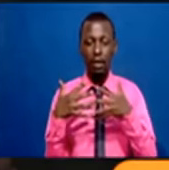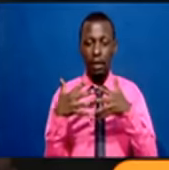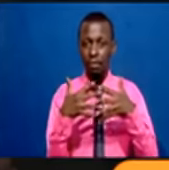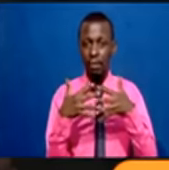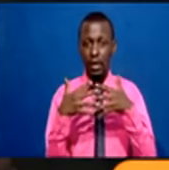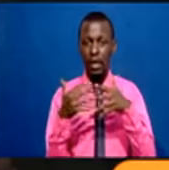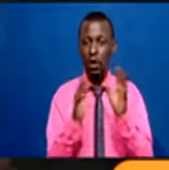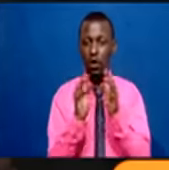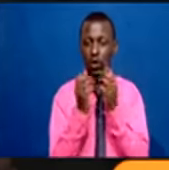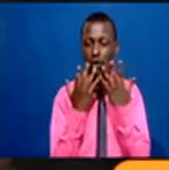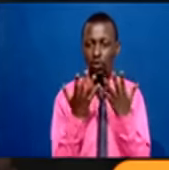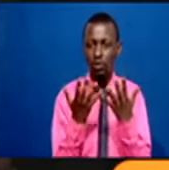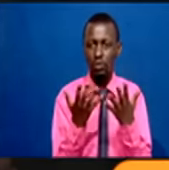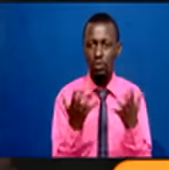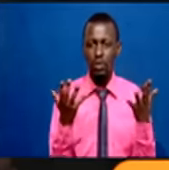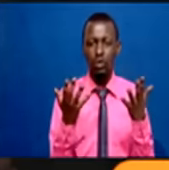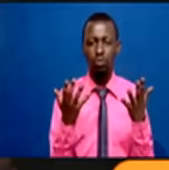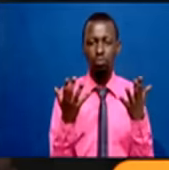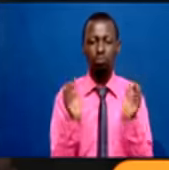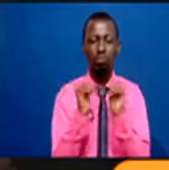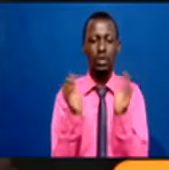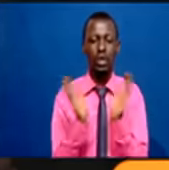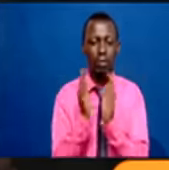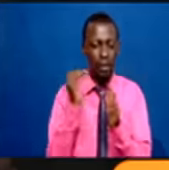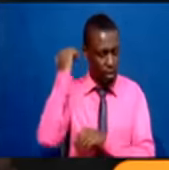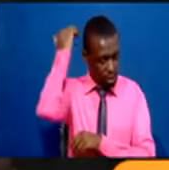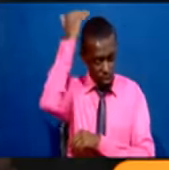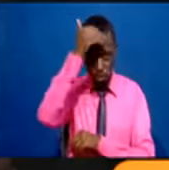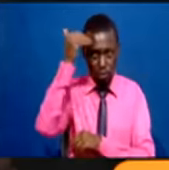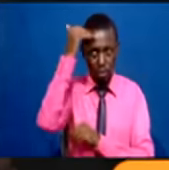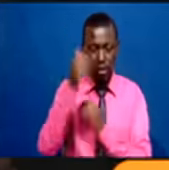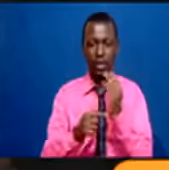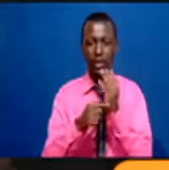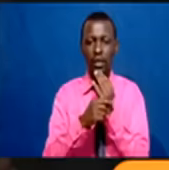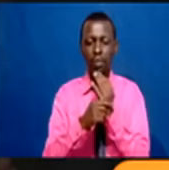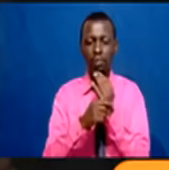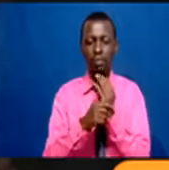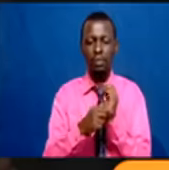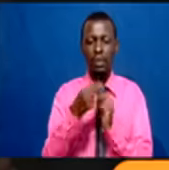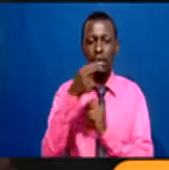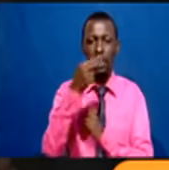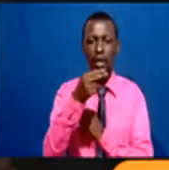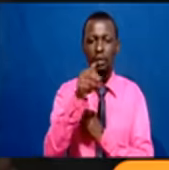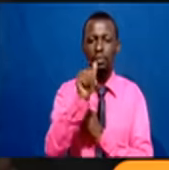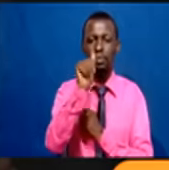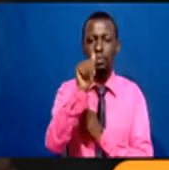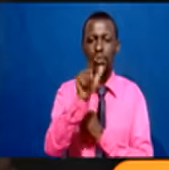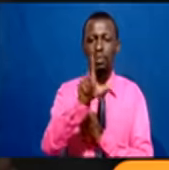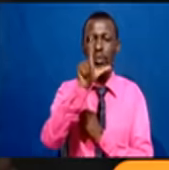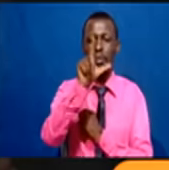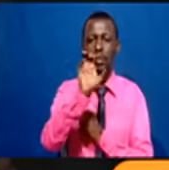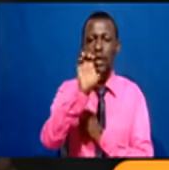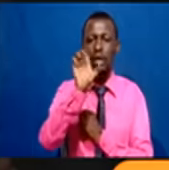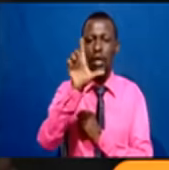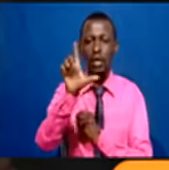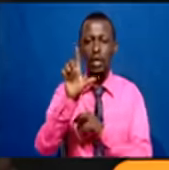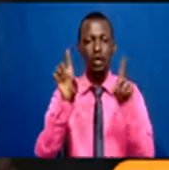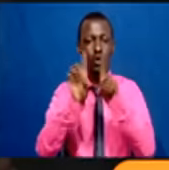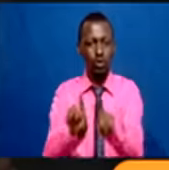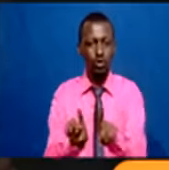Intel, Dubai-based Halil Commodities LLC, also known as Halil Group, is allegedly